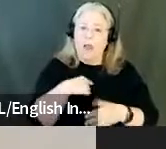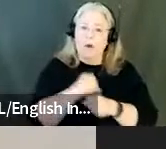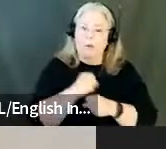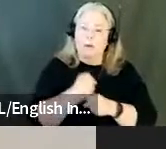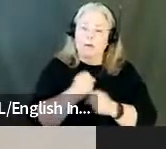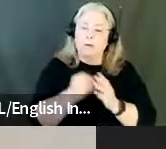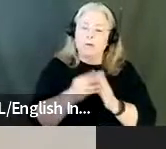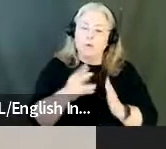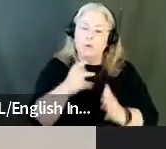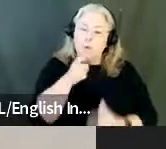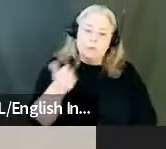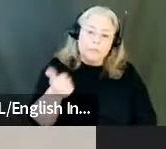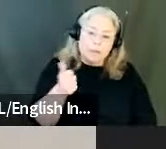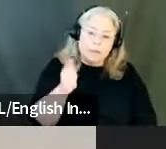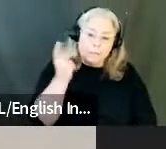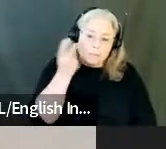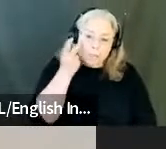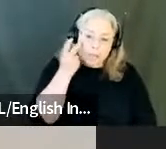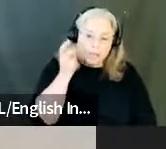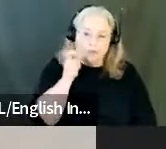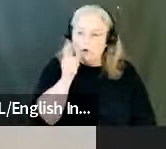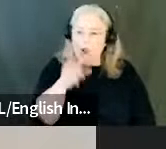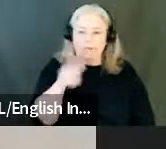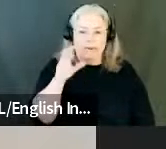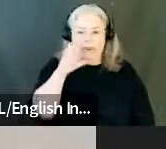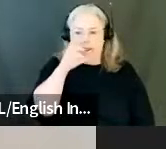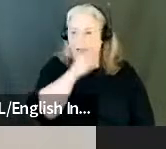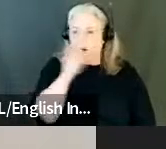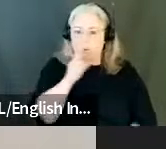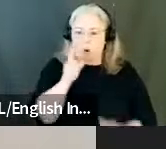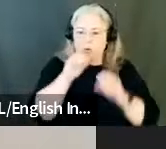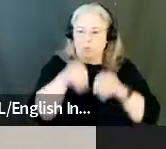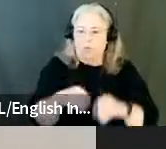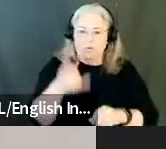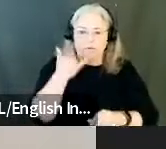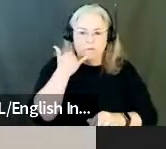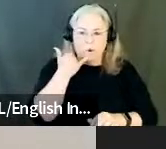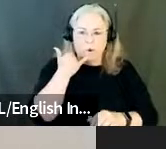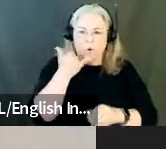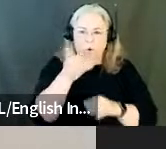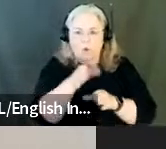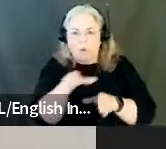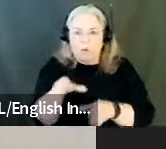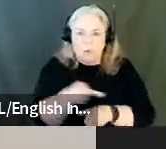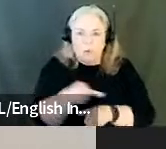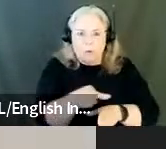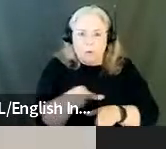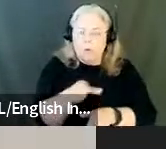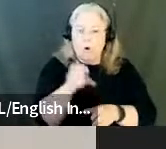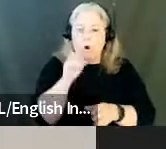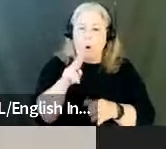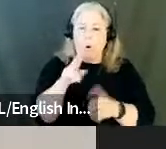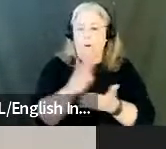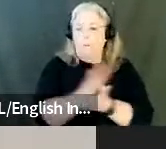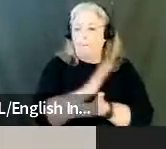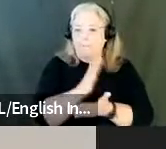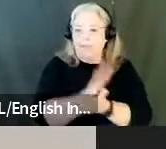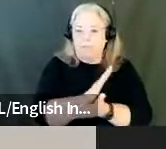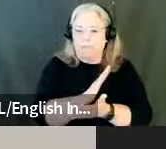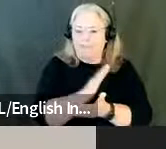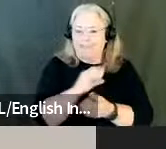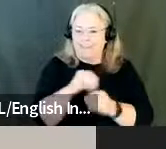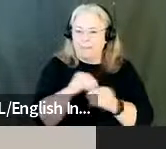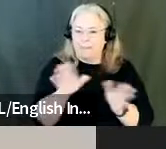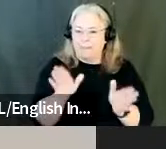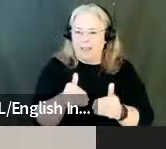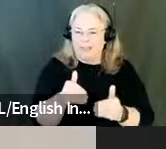students who are blind, they don't have to guess where to line up the phone. They don't have to guess where to line up the piece of paper in the box.